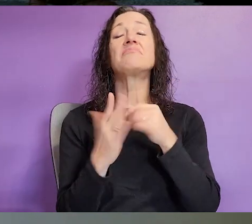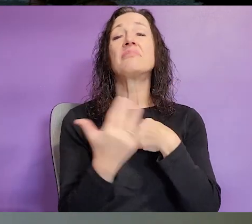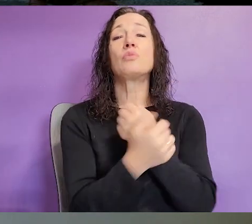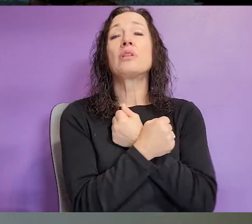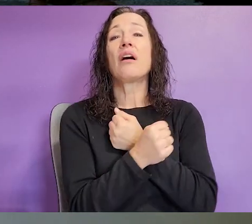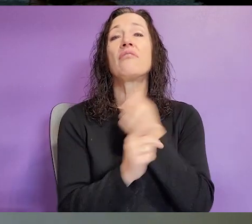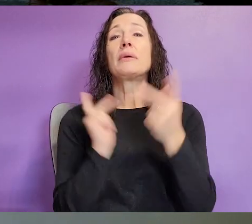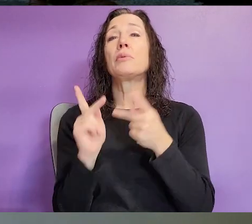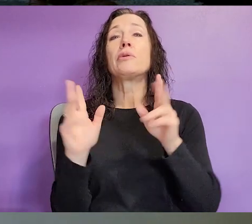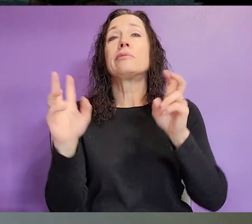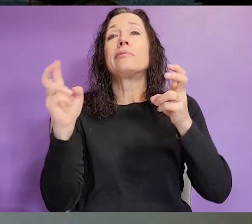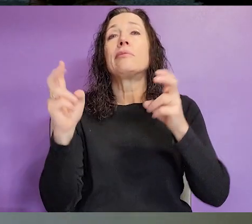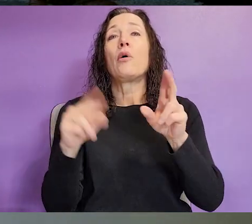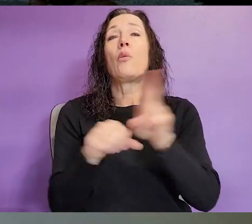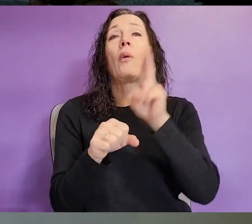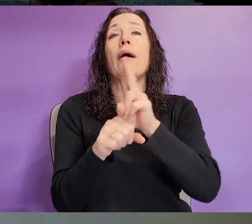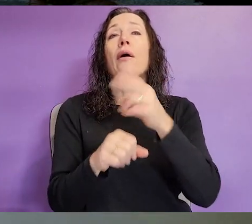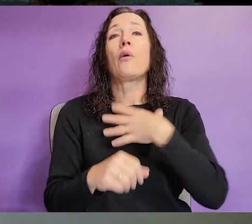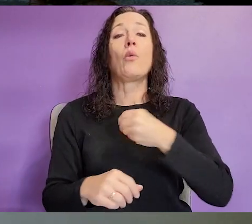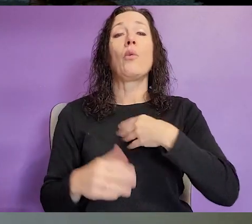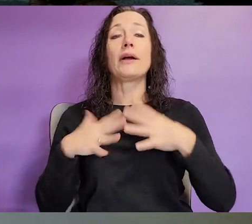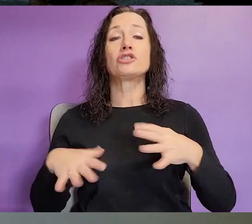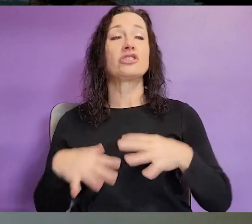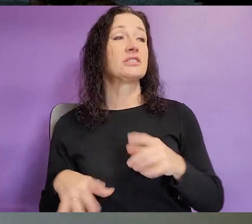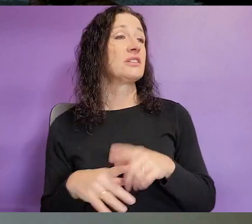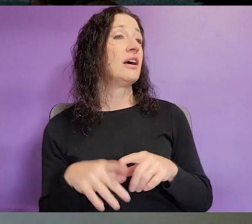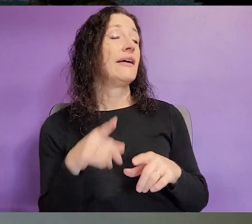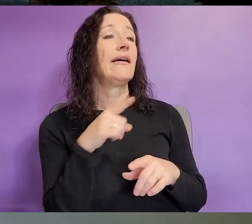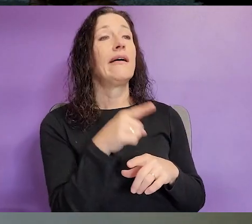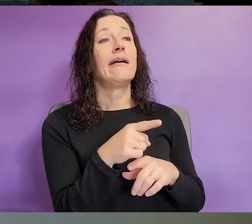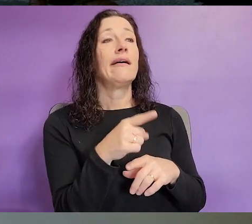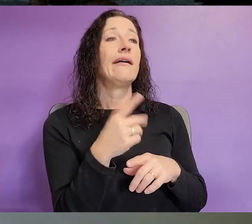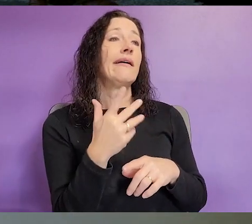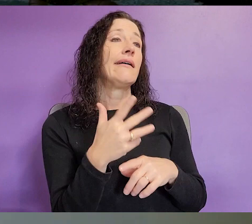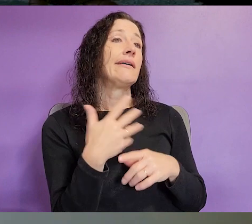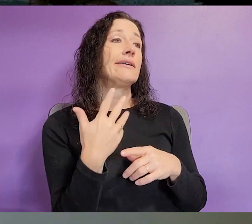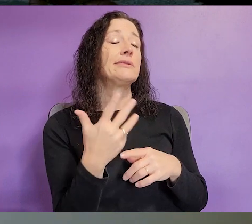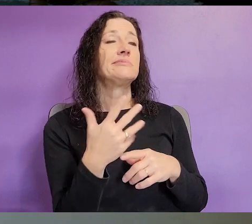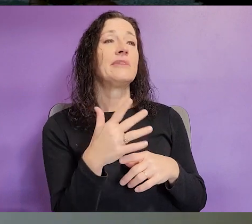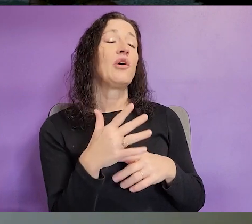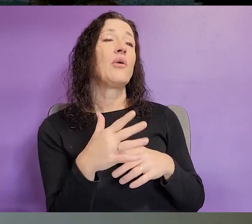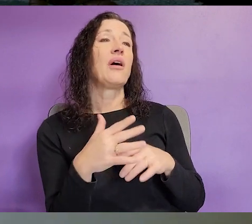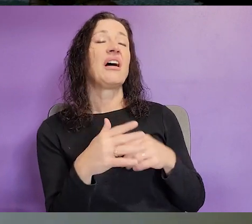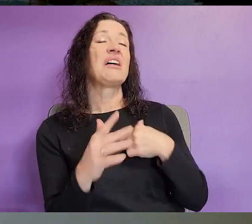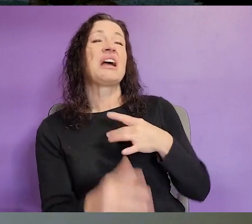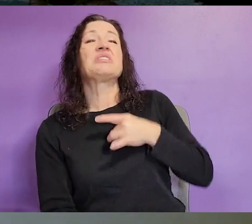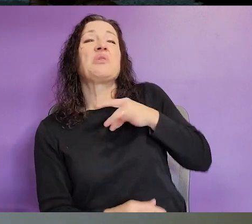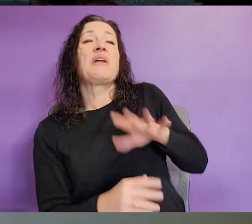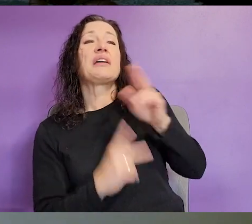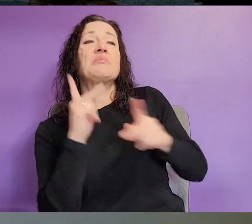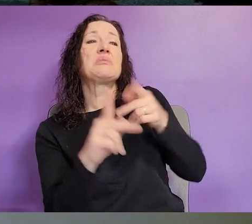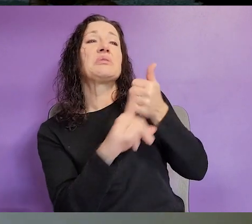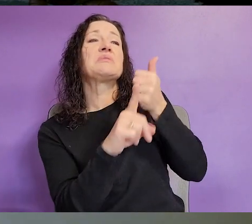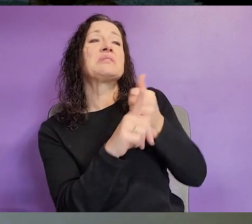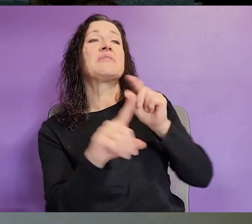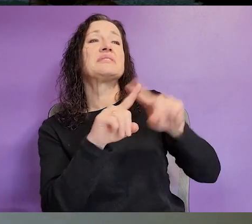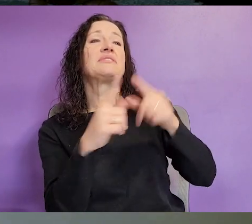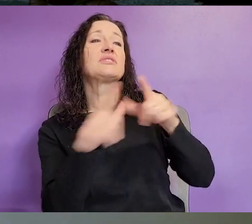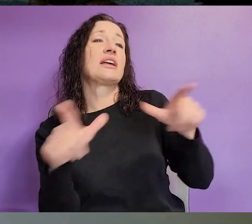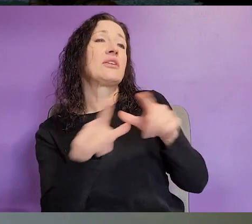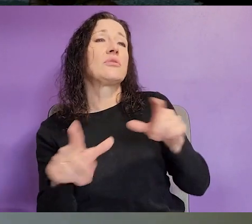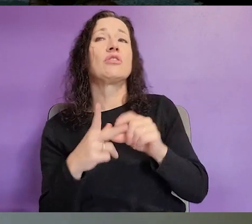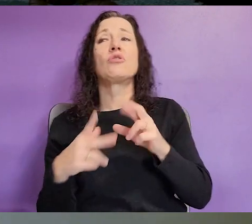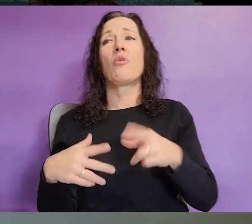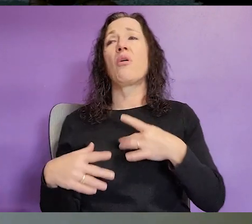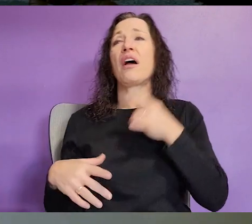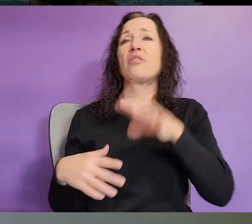white shirts. I don't like anybody that has this language or this physical defect or this